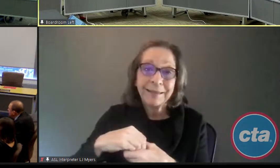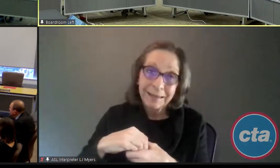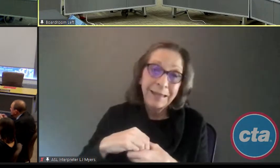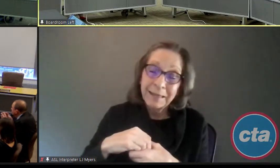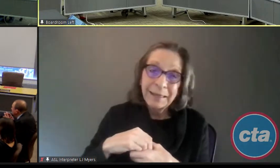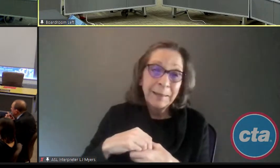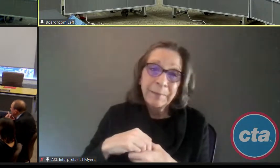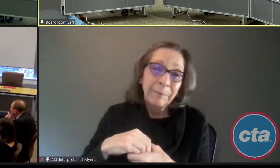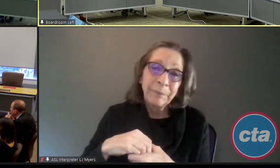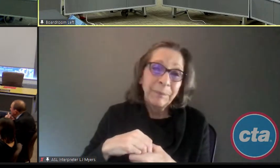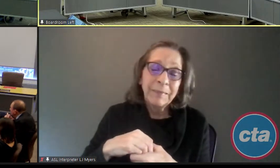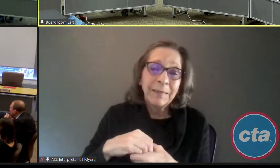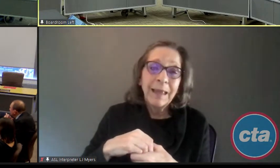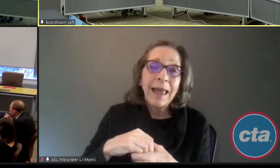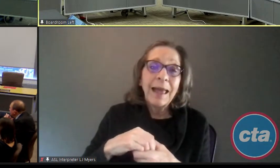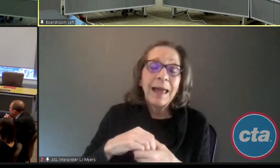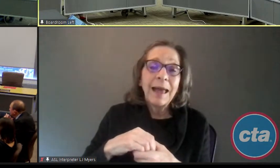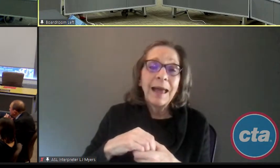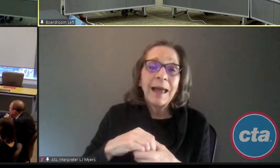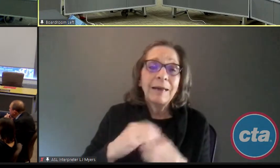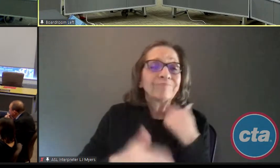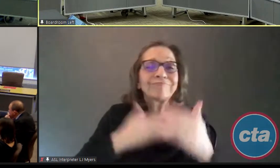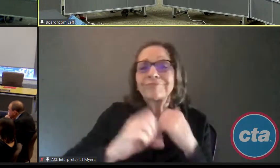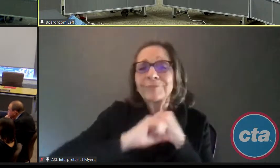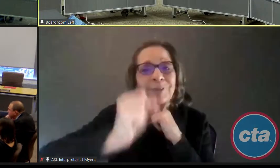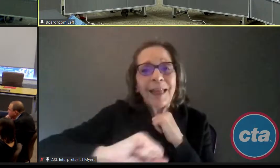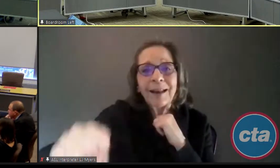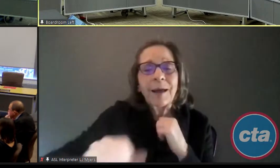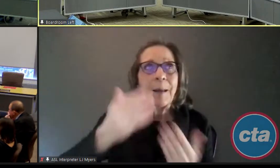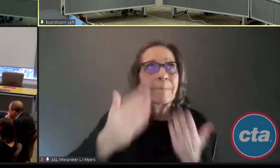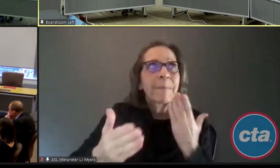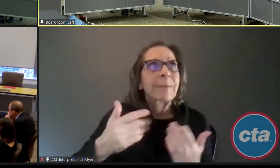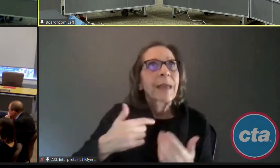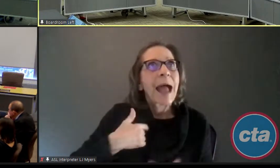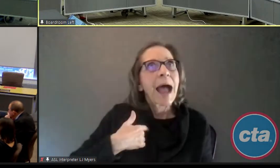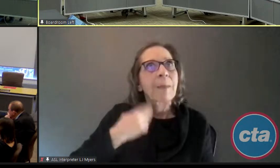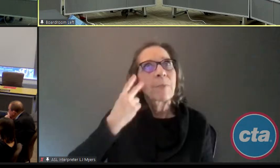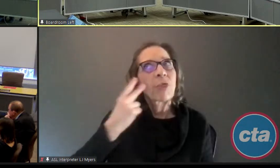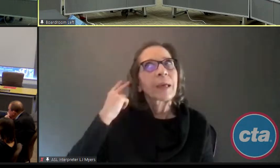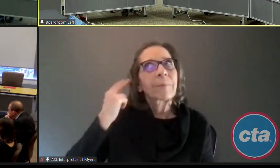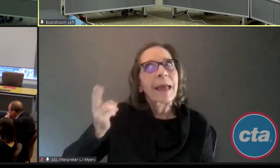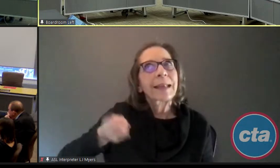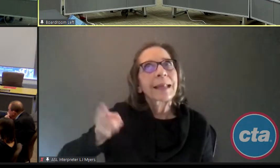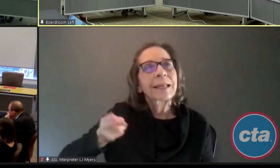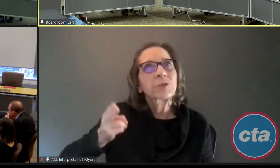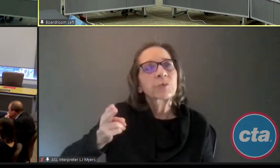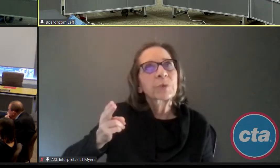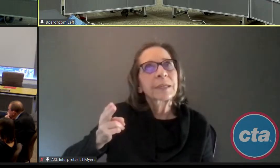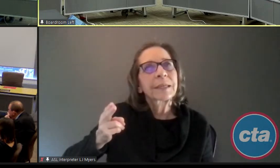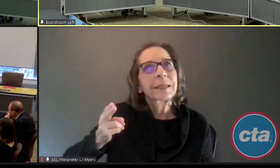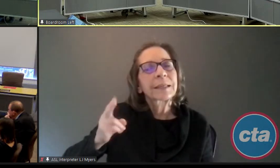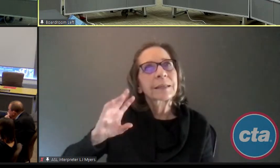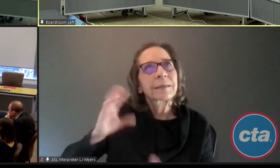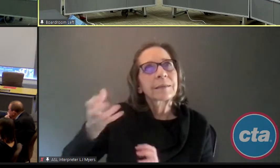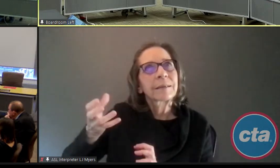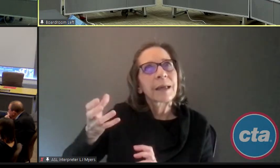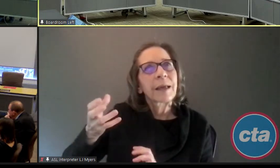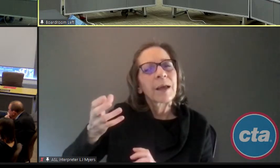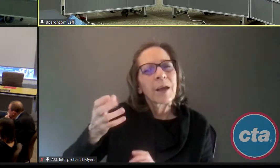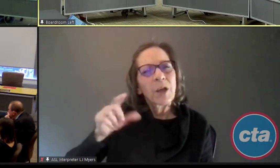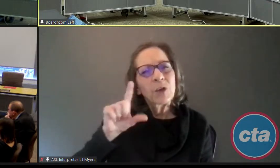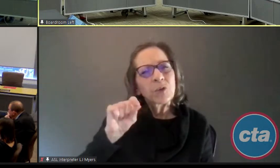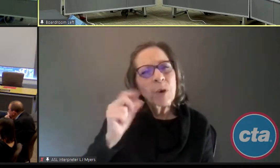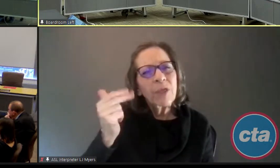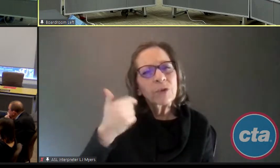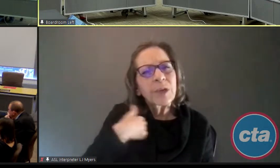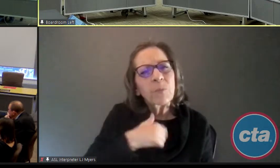for possibly, you know, maybe I'm getting my history a little mixed up here, but was it 2013 we tried to do BRT